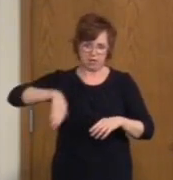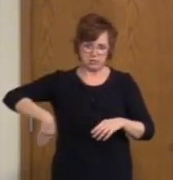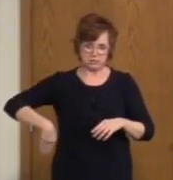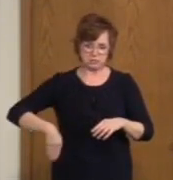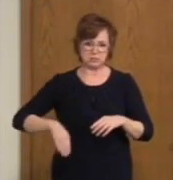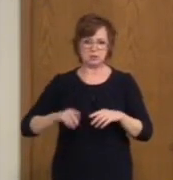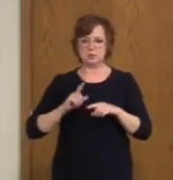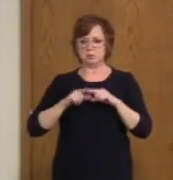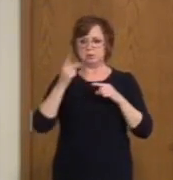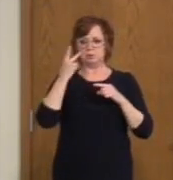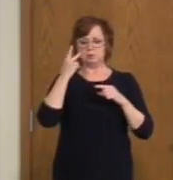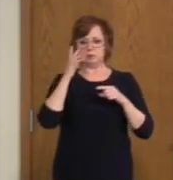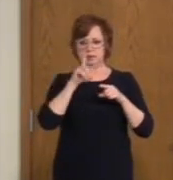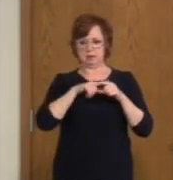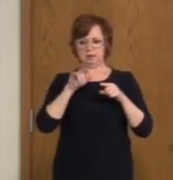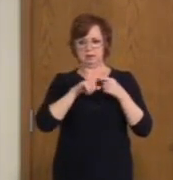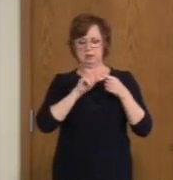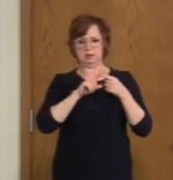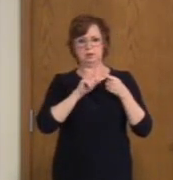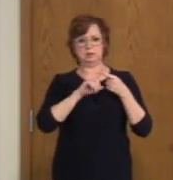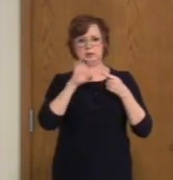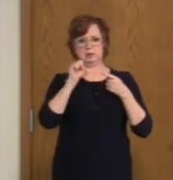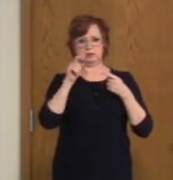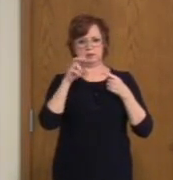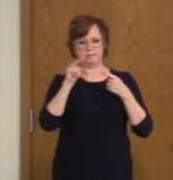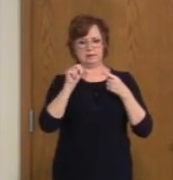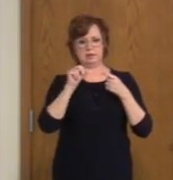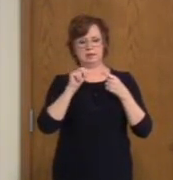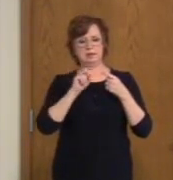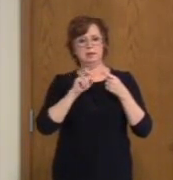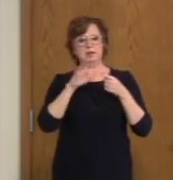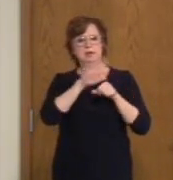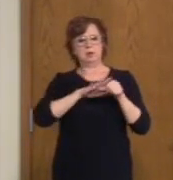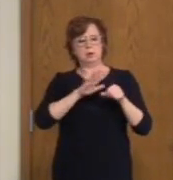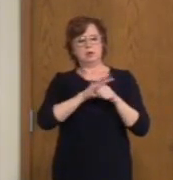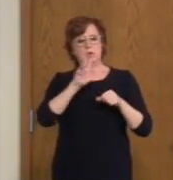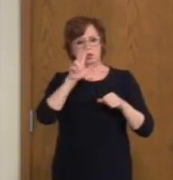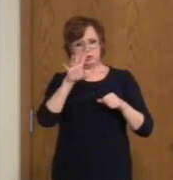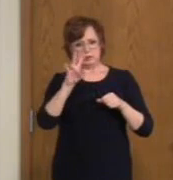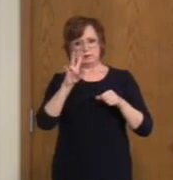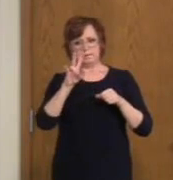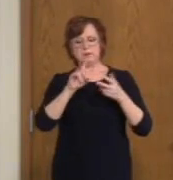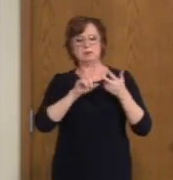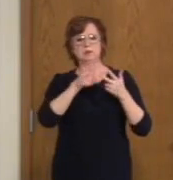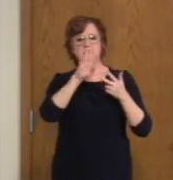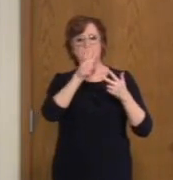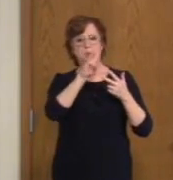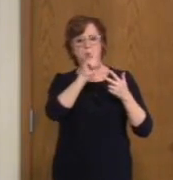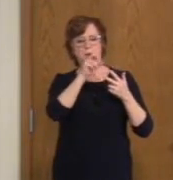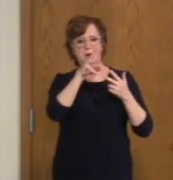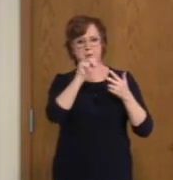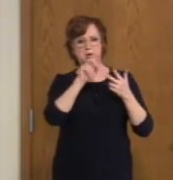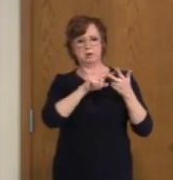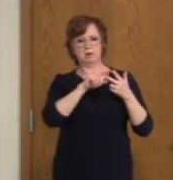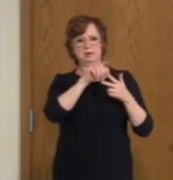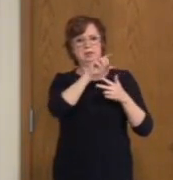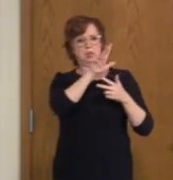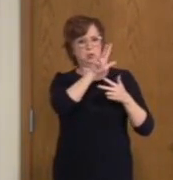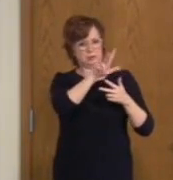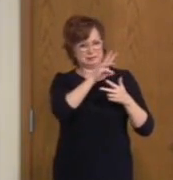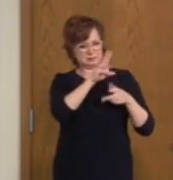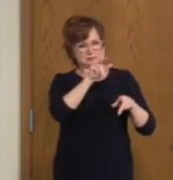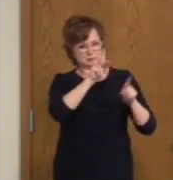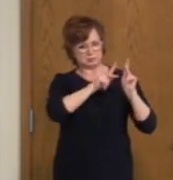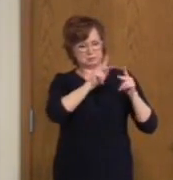cases, Estevan and area 37 active cases. So there are many places in the south that are quite,